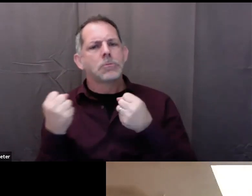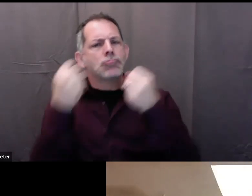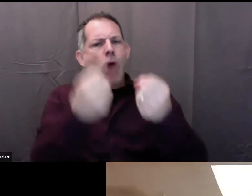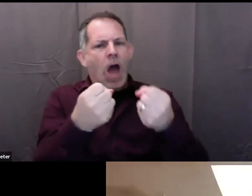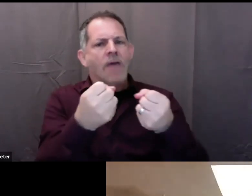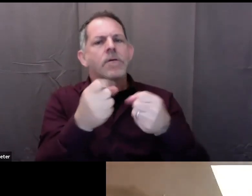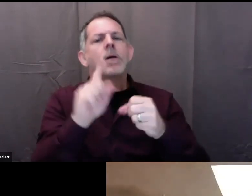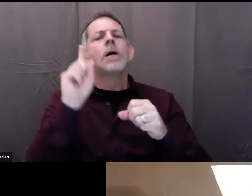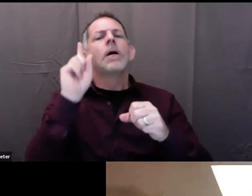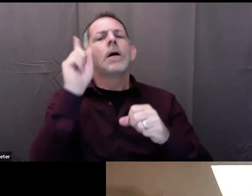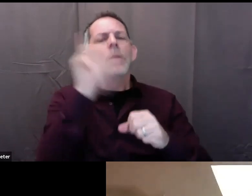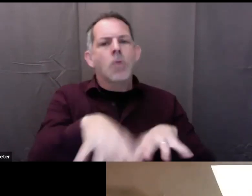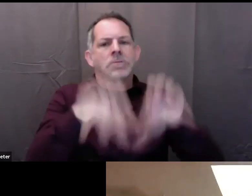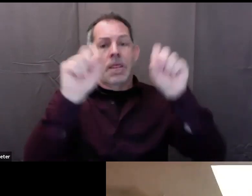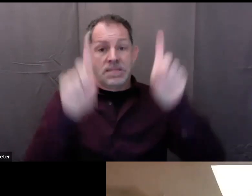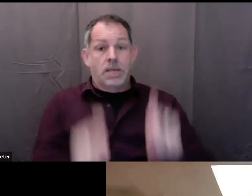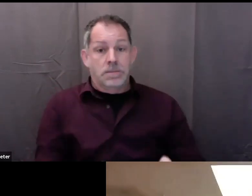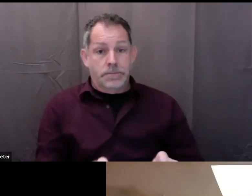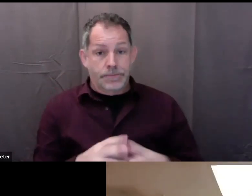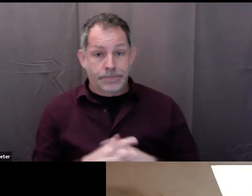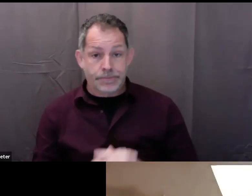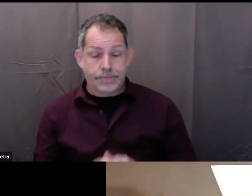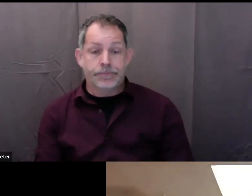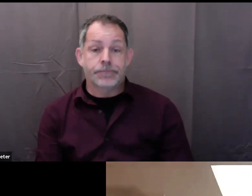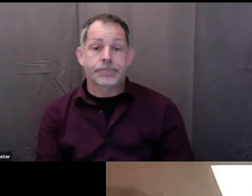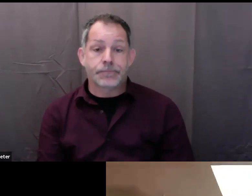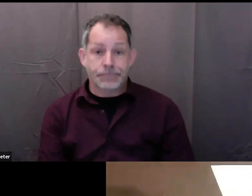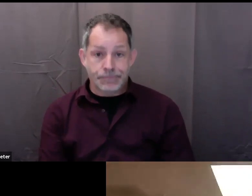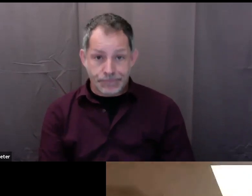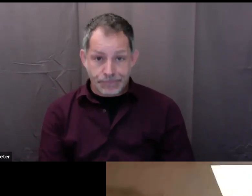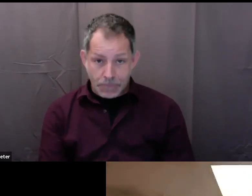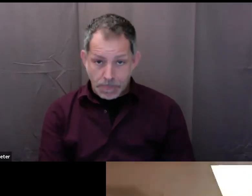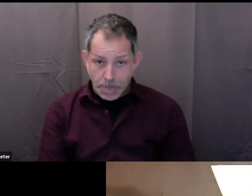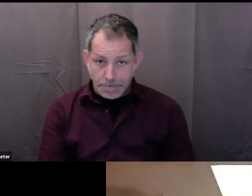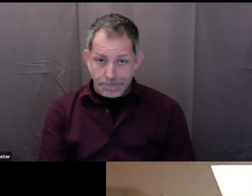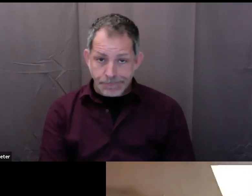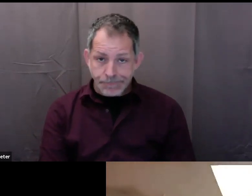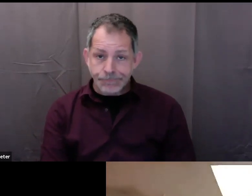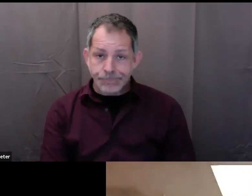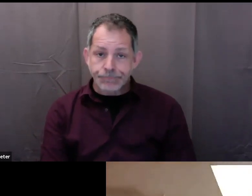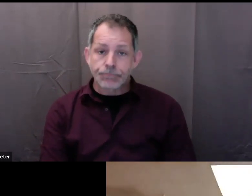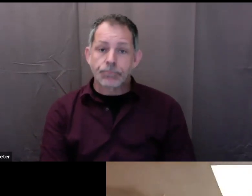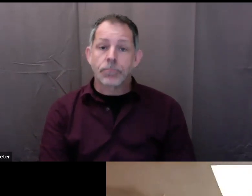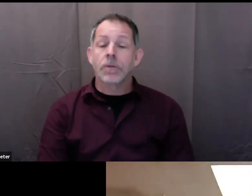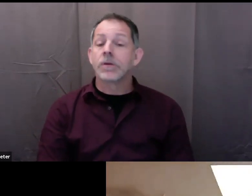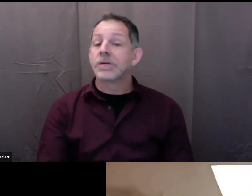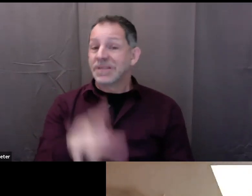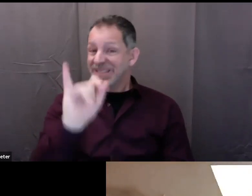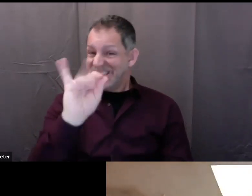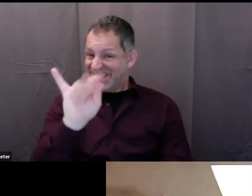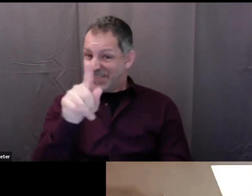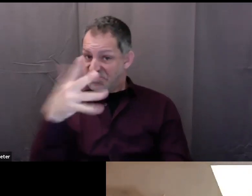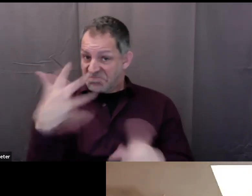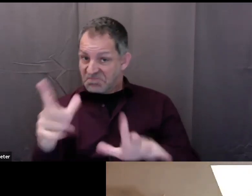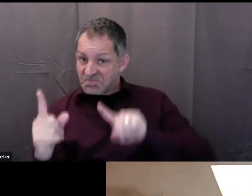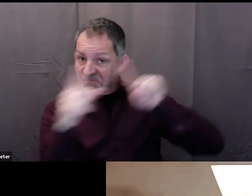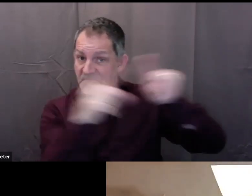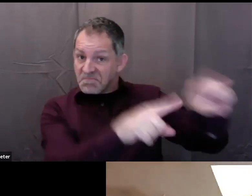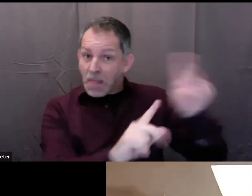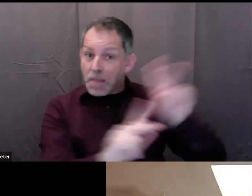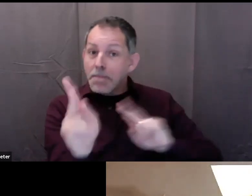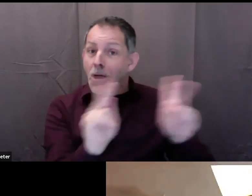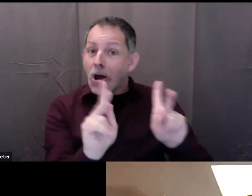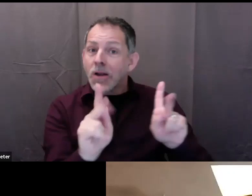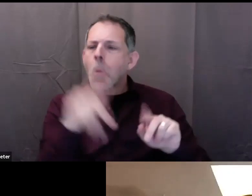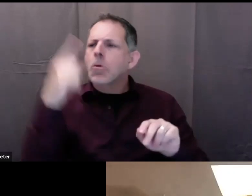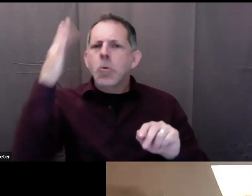And so that extends through July 4. That's not the only large gathering we've heard about. It's the most specific